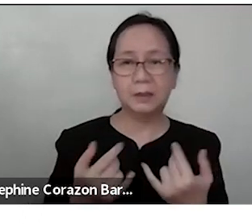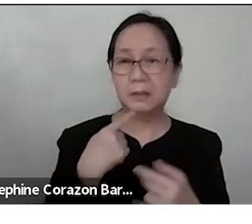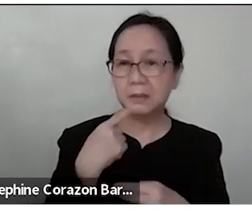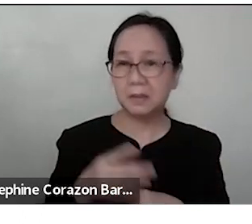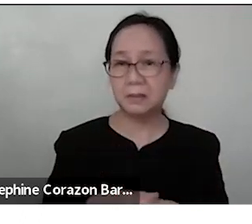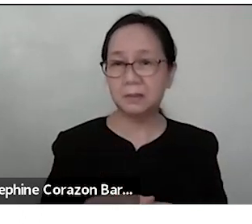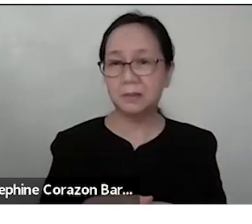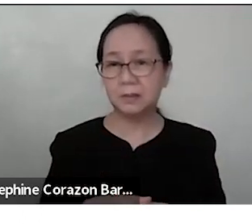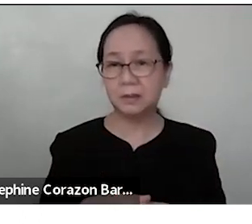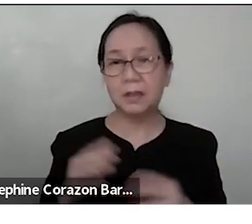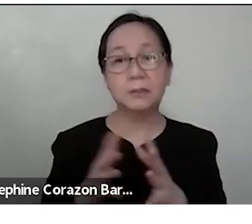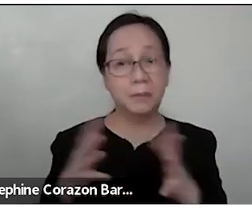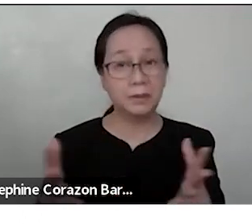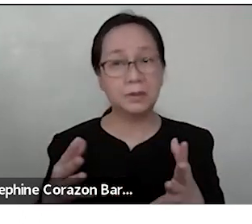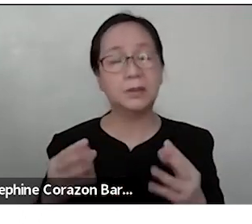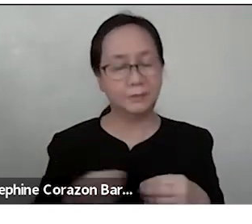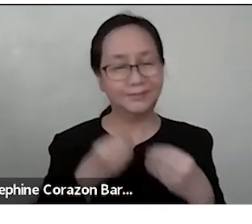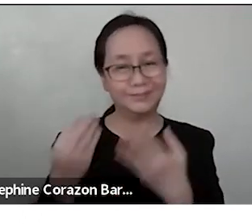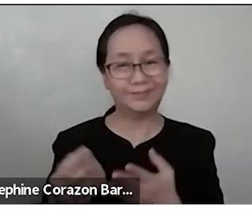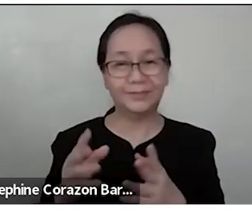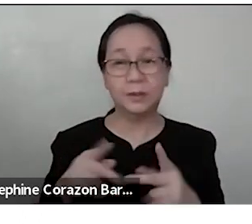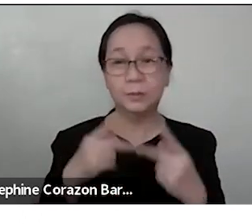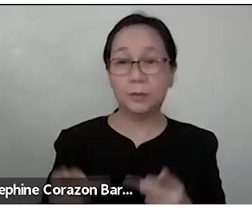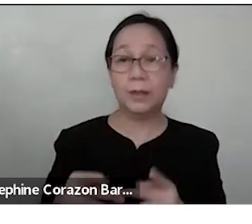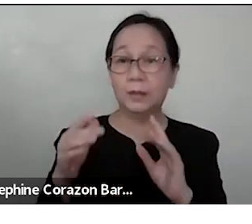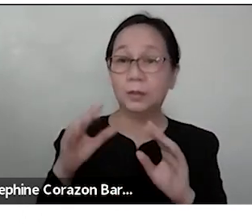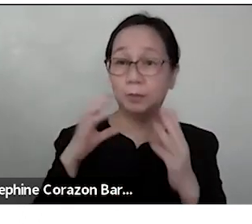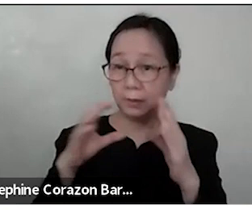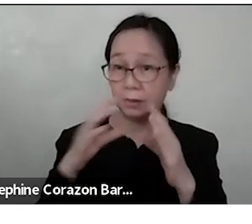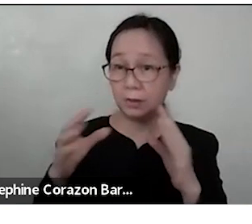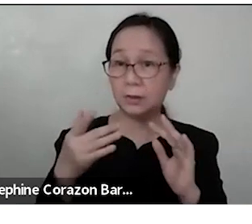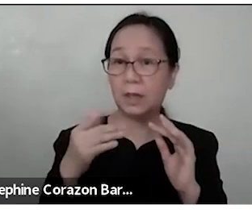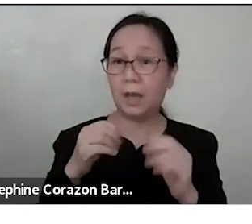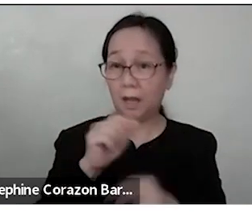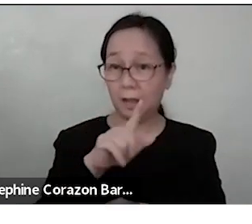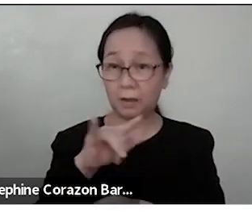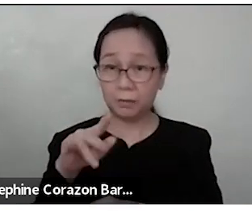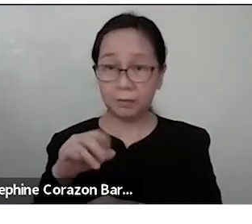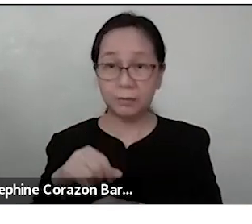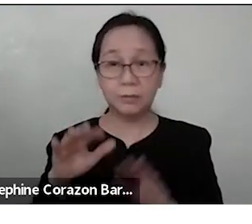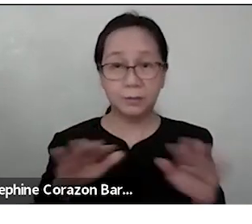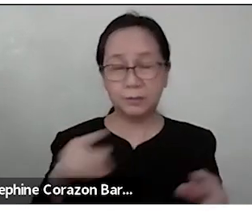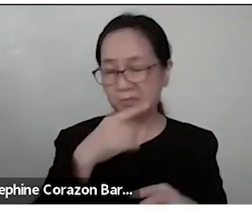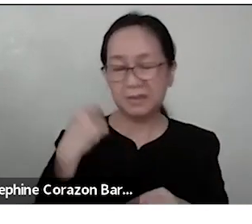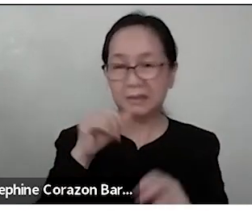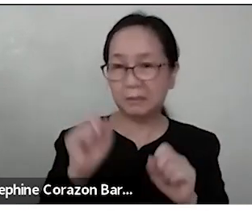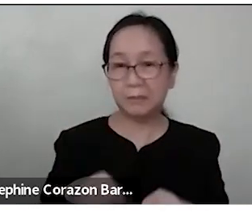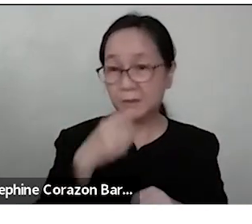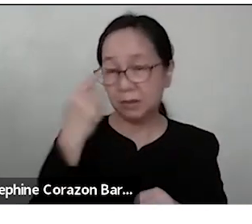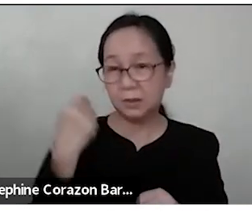that as much as they want to provide communication allowance to children, they are unable to do so because of the